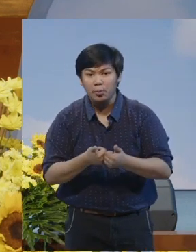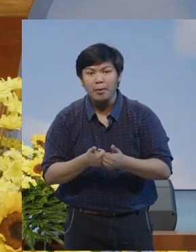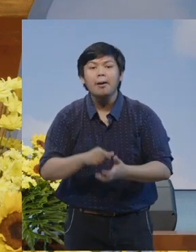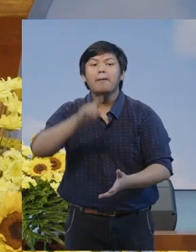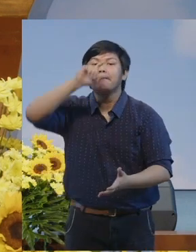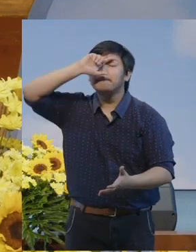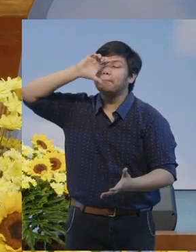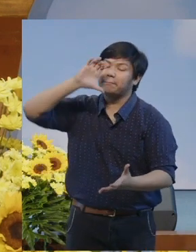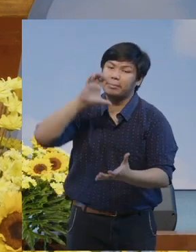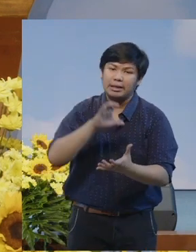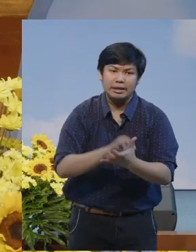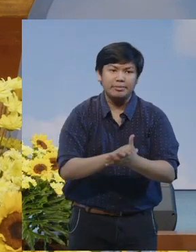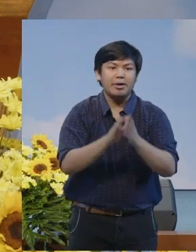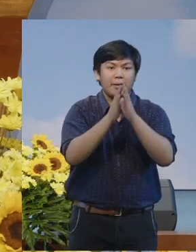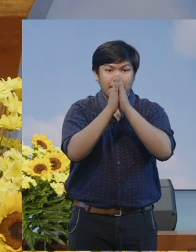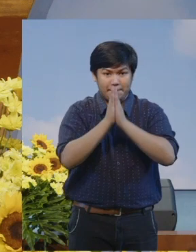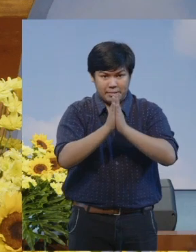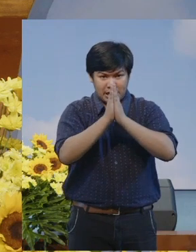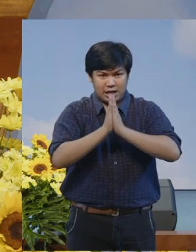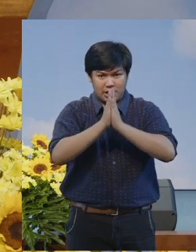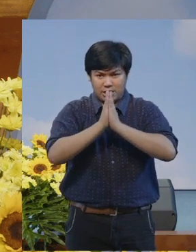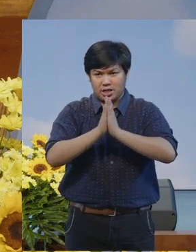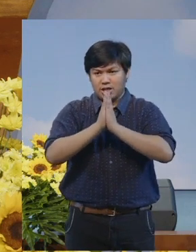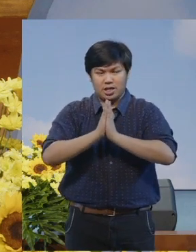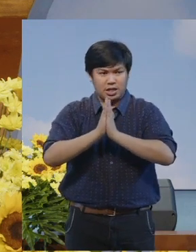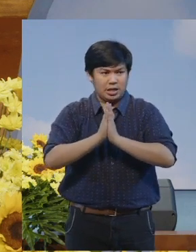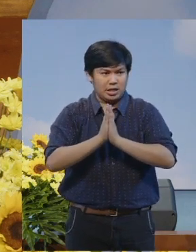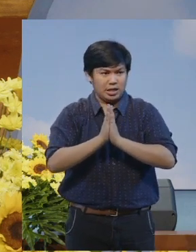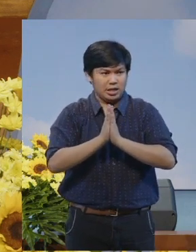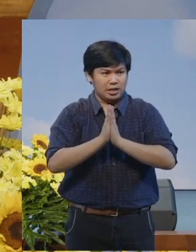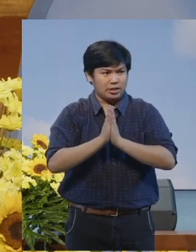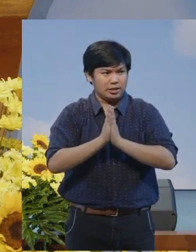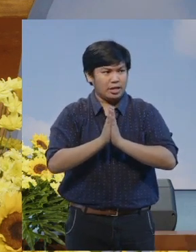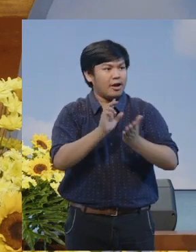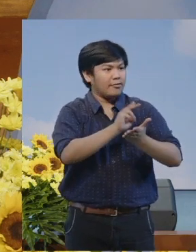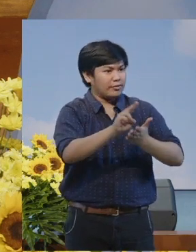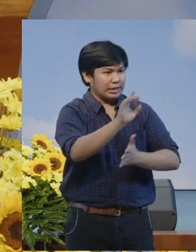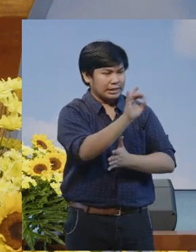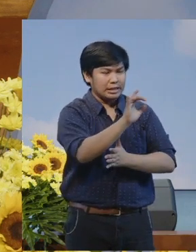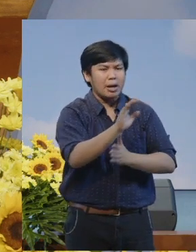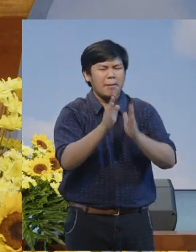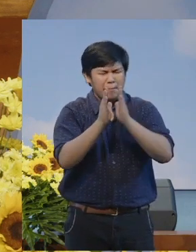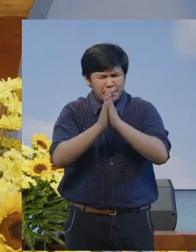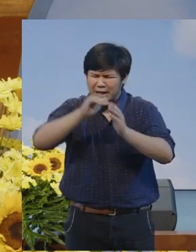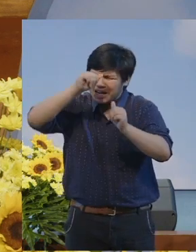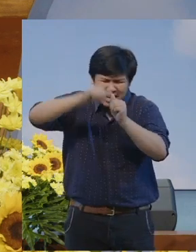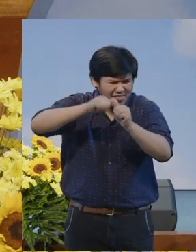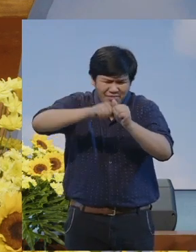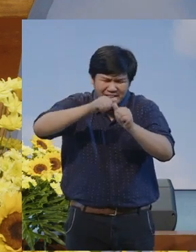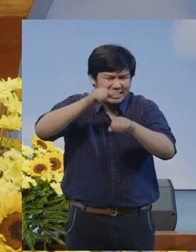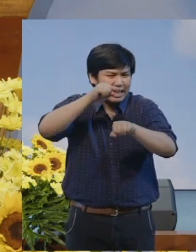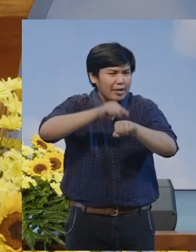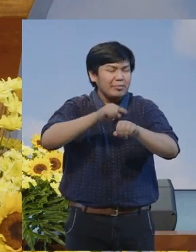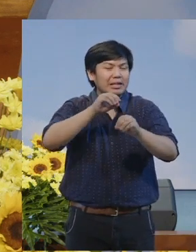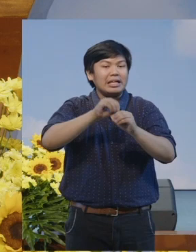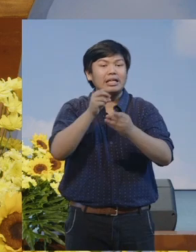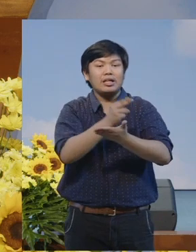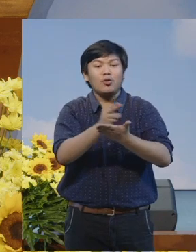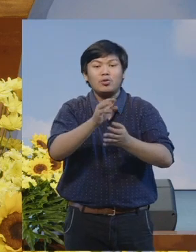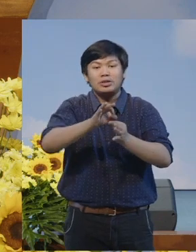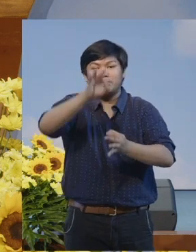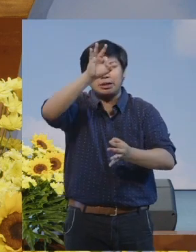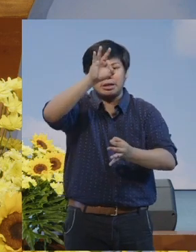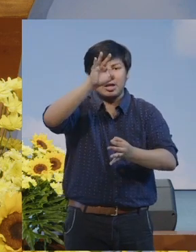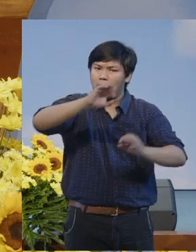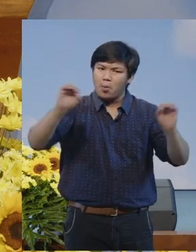ng panalangin. Kaya sabi sa verse 18, praying at all times in the Spirit with